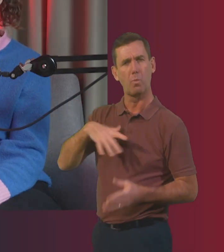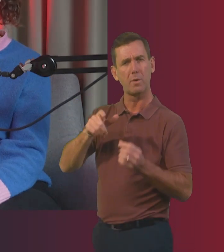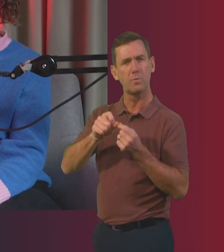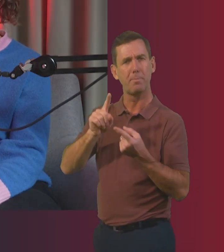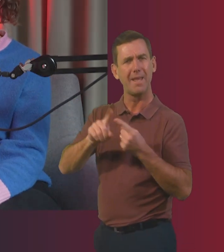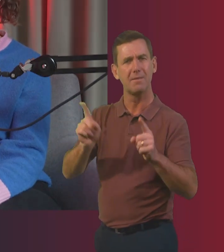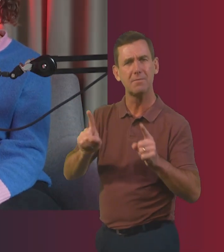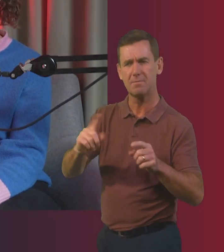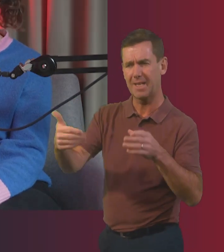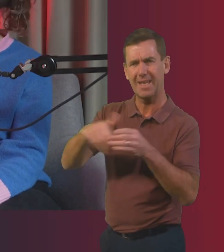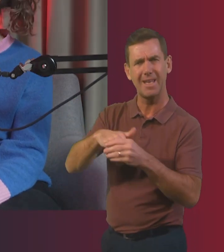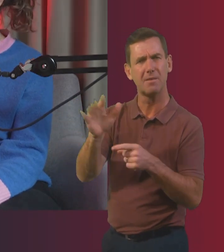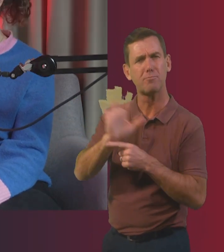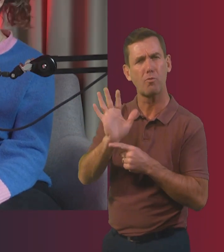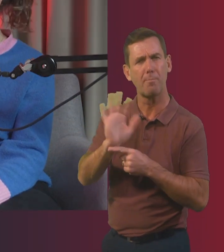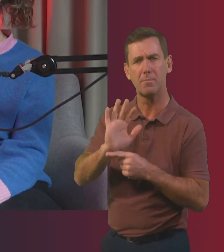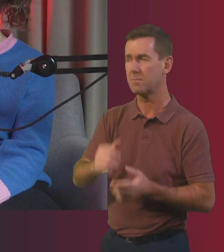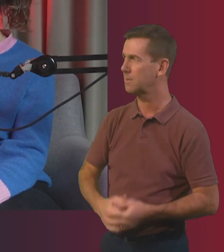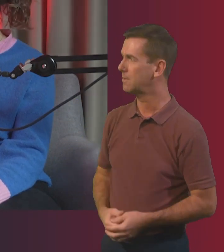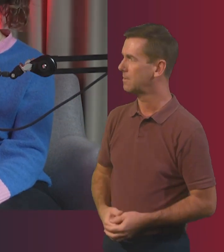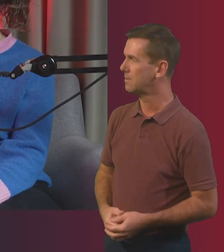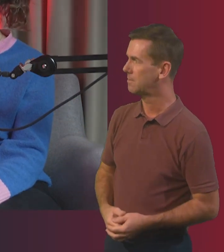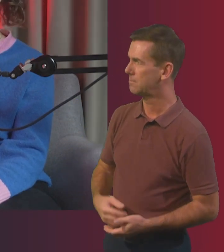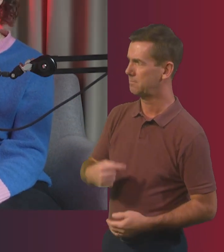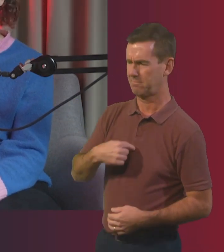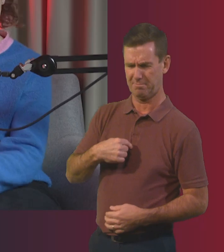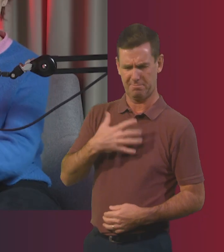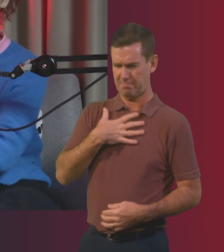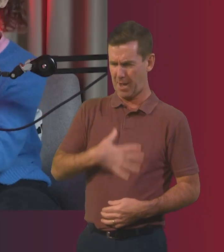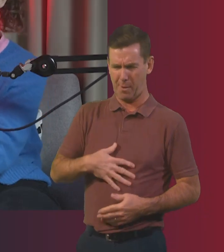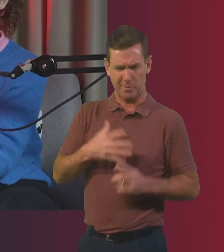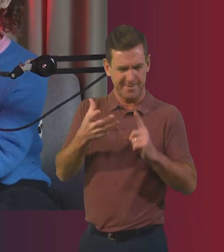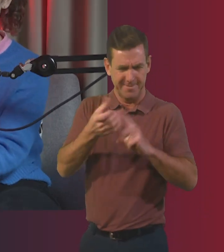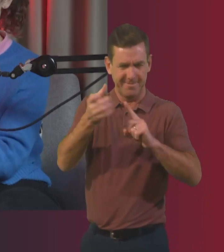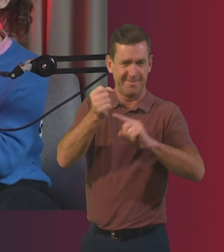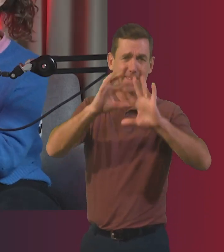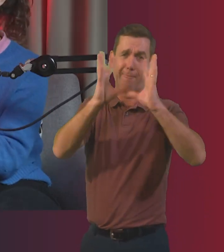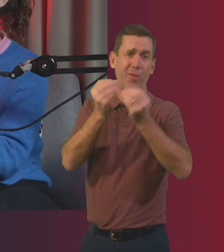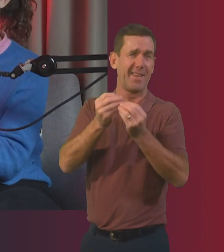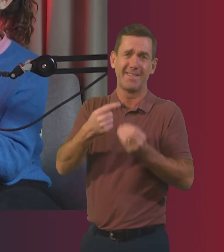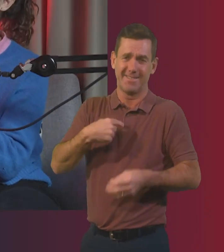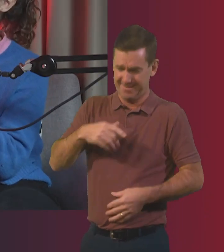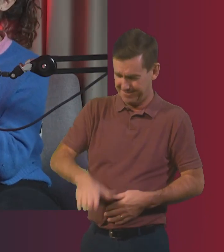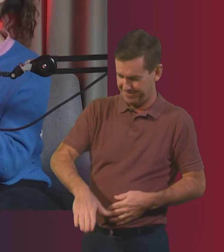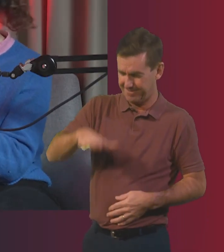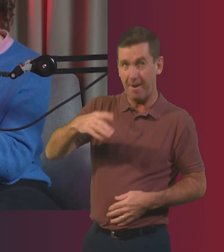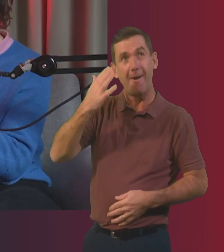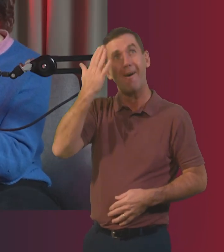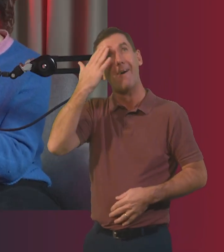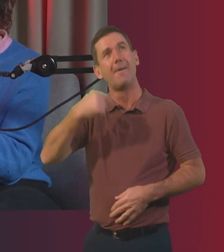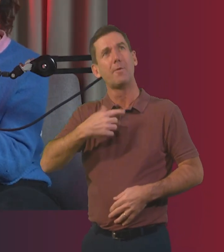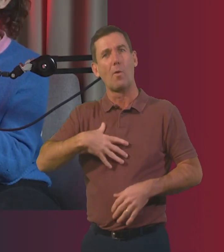show? I wanted to be everything growing up. I was one of those kids who changed their mind every day, but that was kind of the theme. I wanted to be an